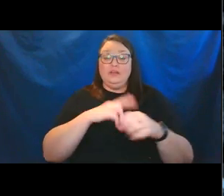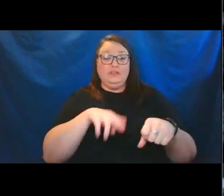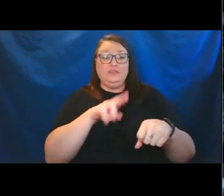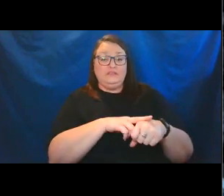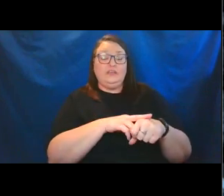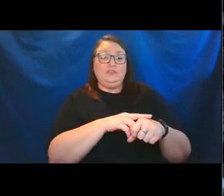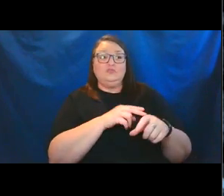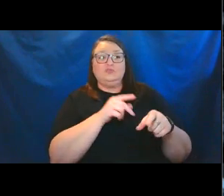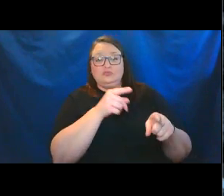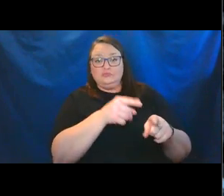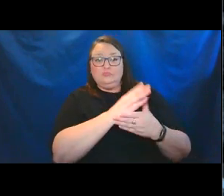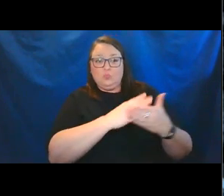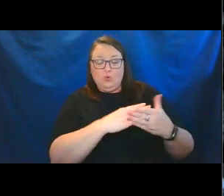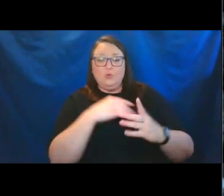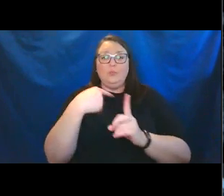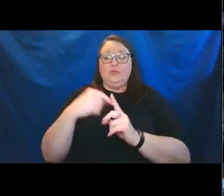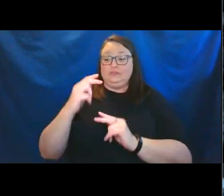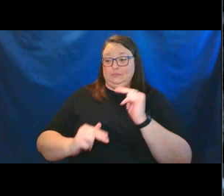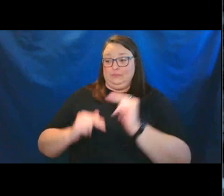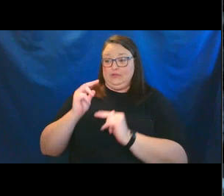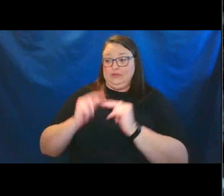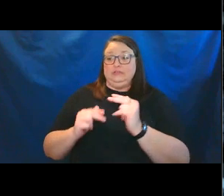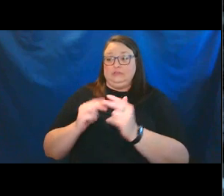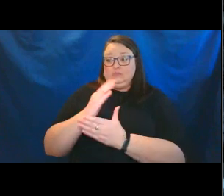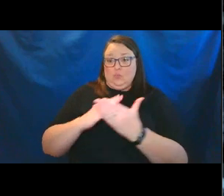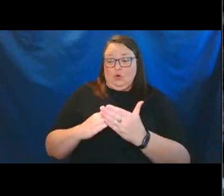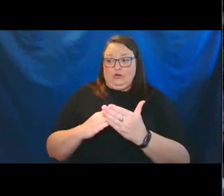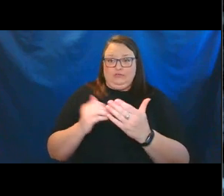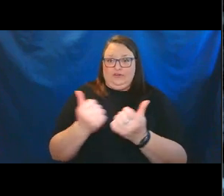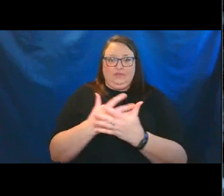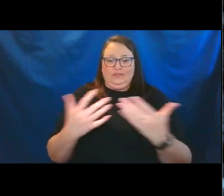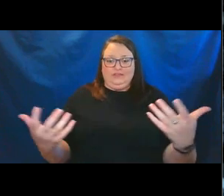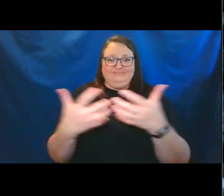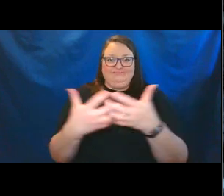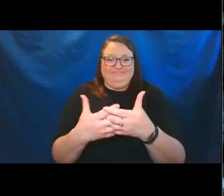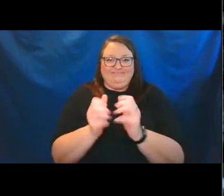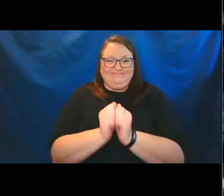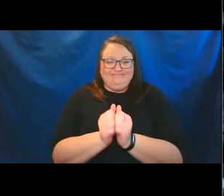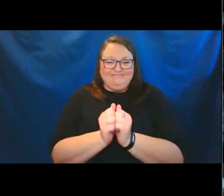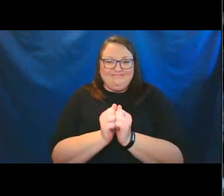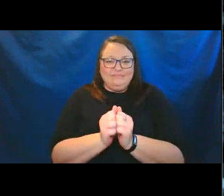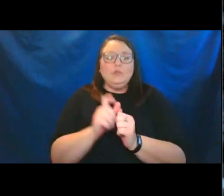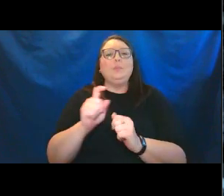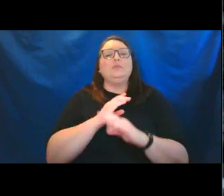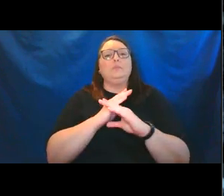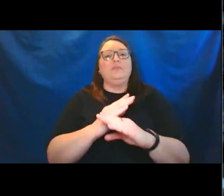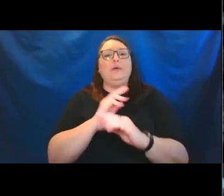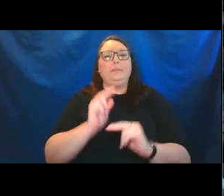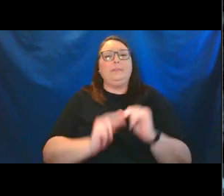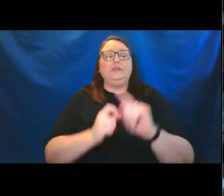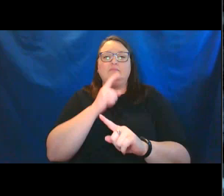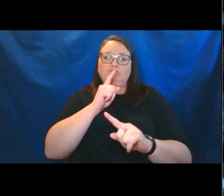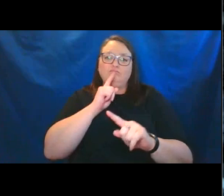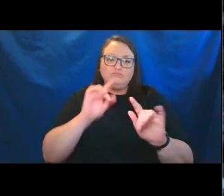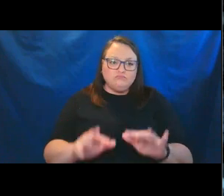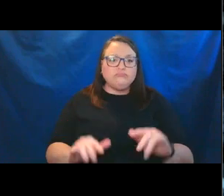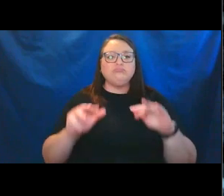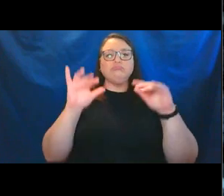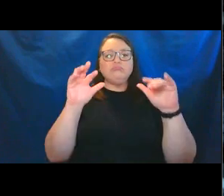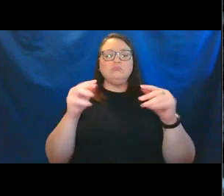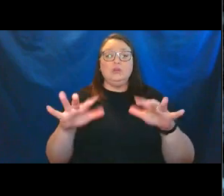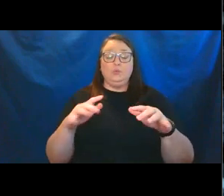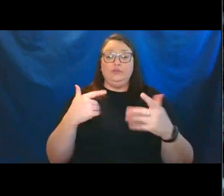then the buildings all are side by side, really at the coastline. And so we've got to prevent our buildings from flooding. So we have developed